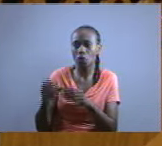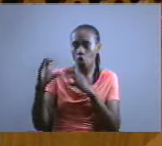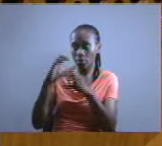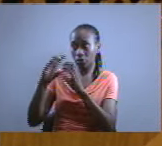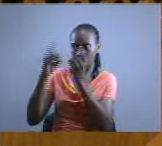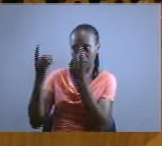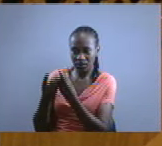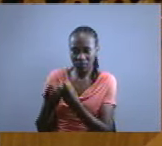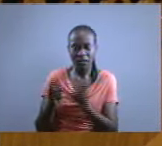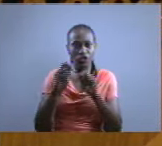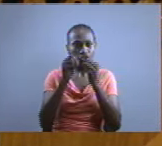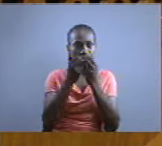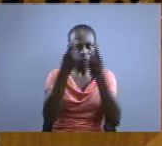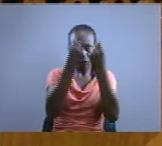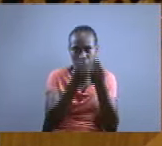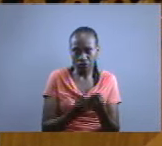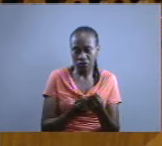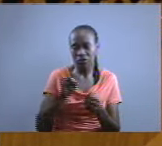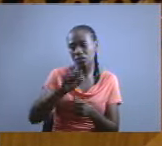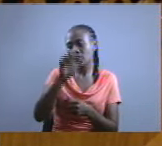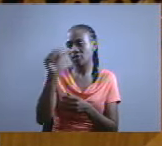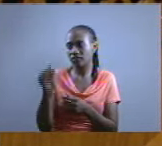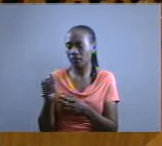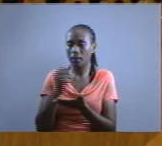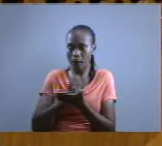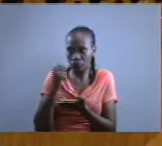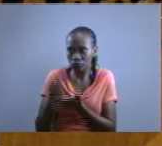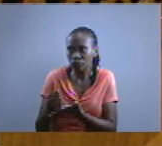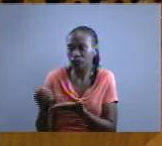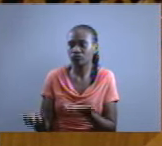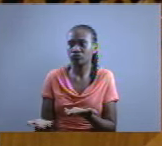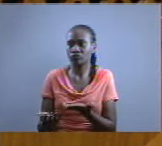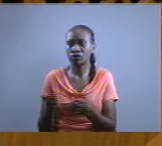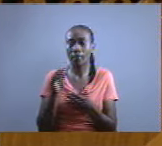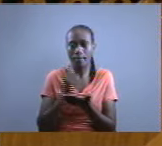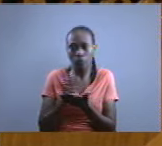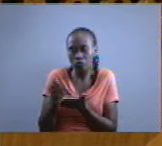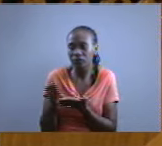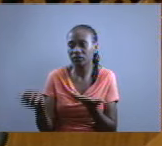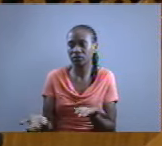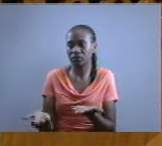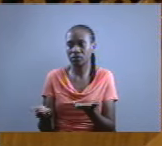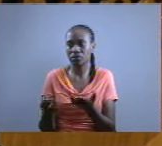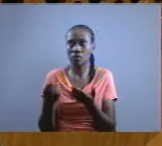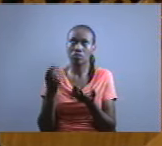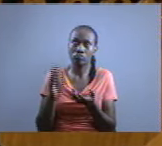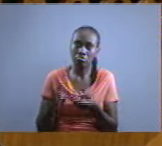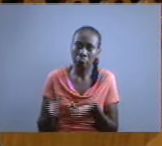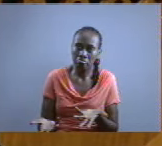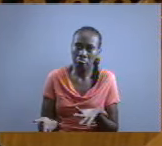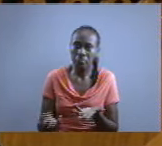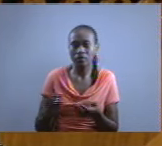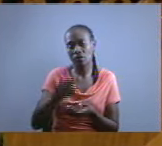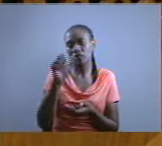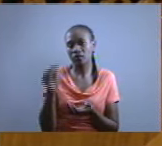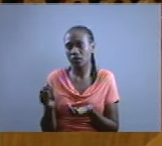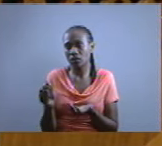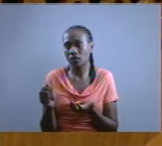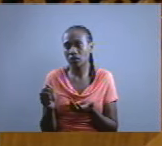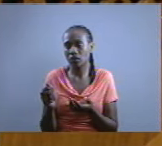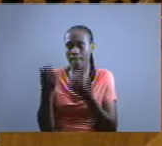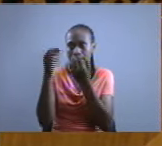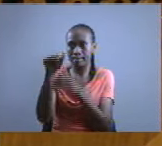Communications, National Treasury, South African Postbank and Post Office, and also the South African